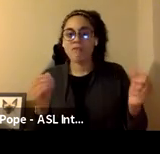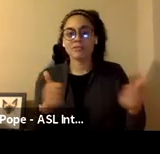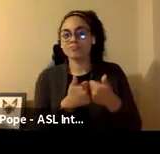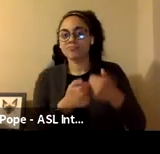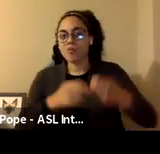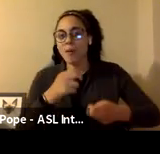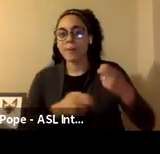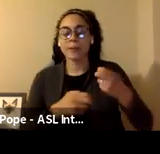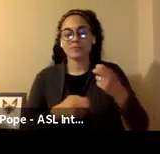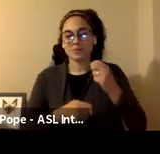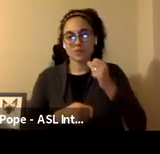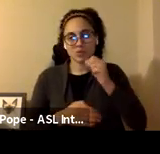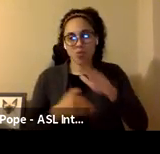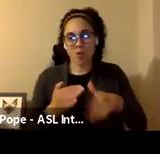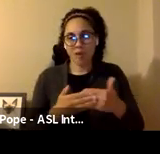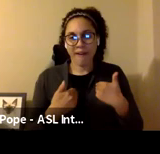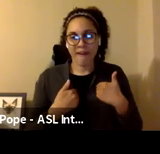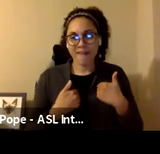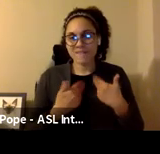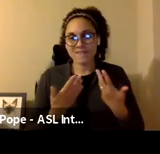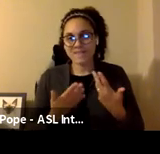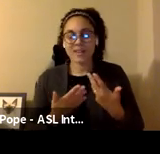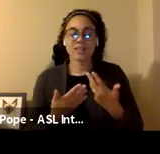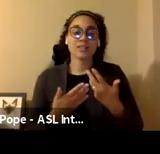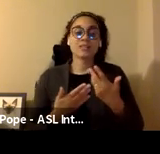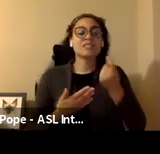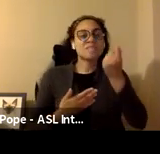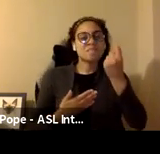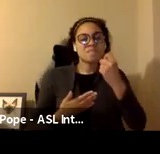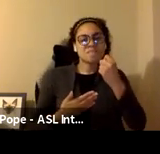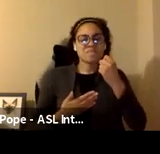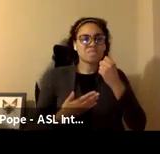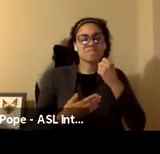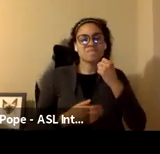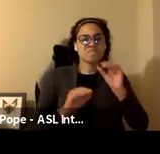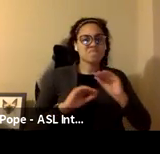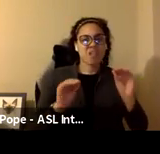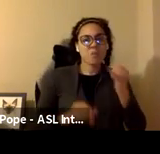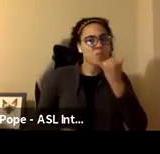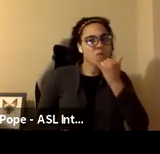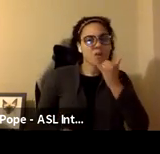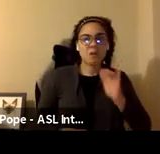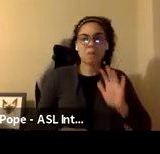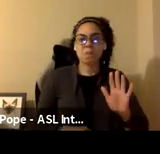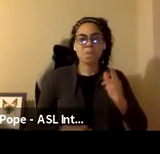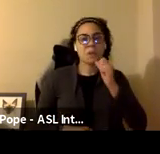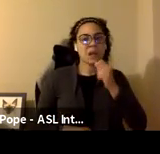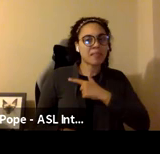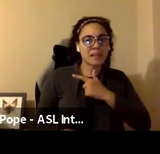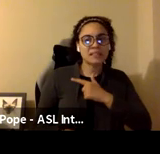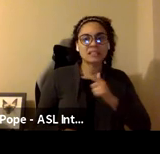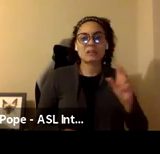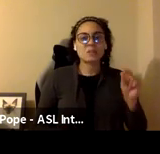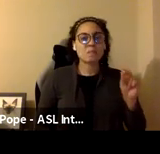problem and to get to the other side of it. And it's not because there's anything wrong with them or that they're lazy or they're not,